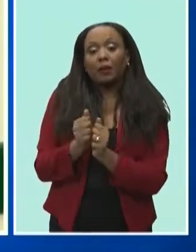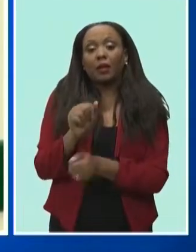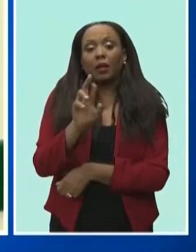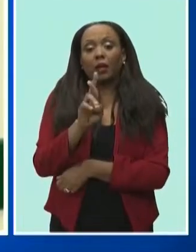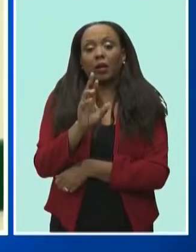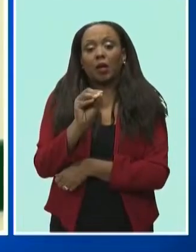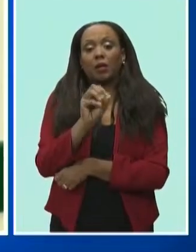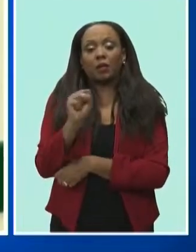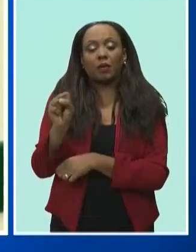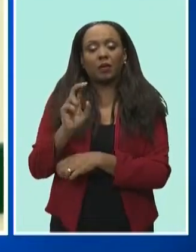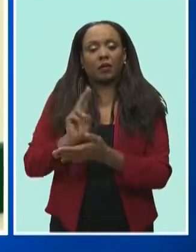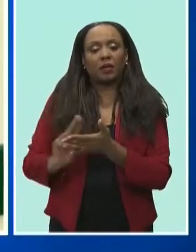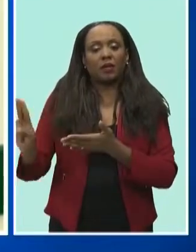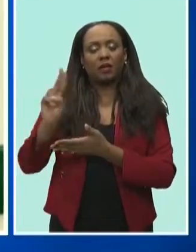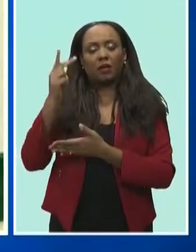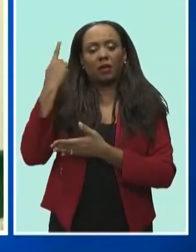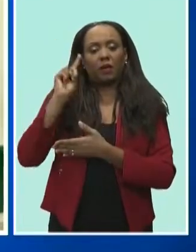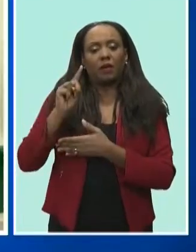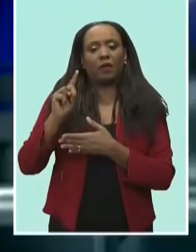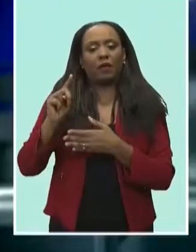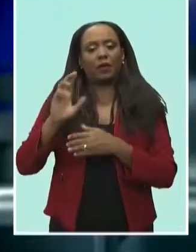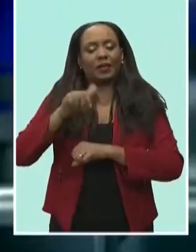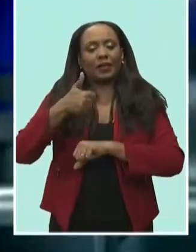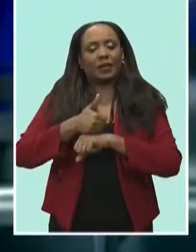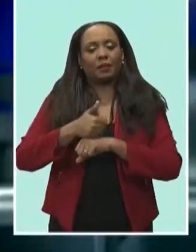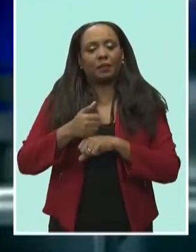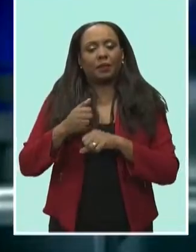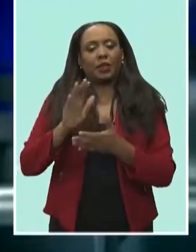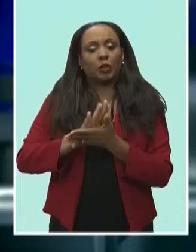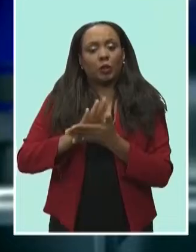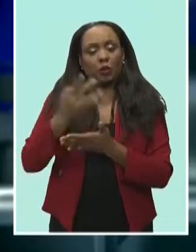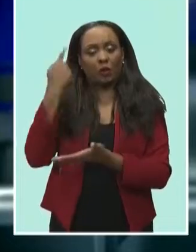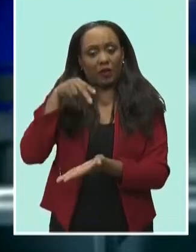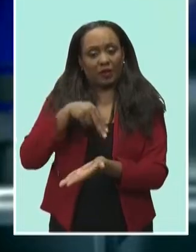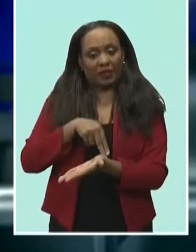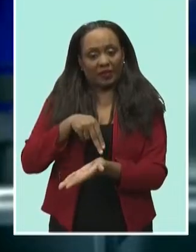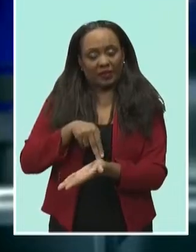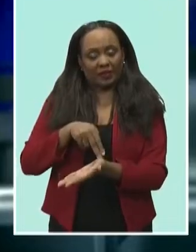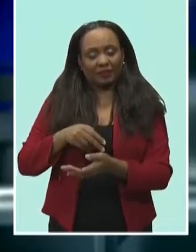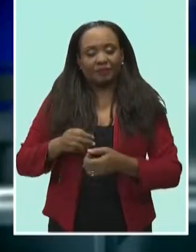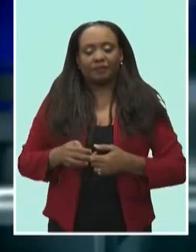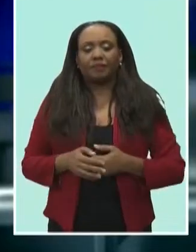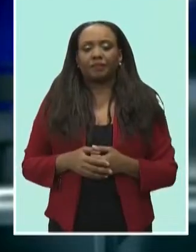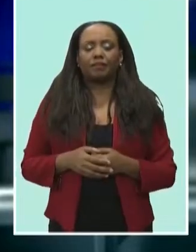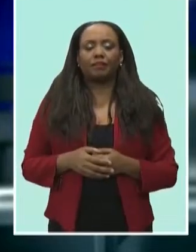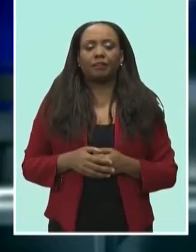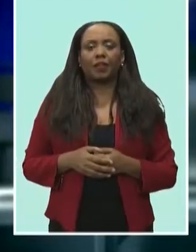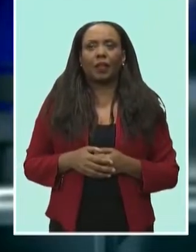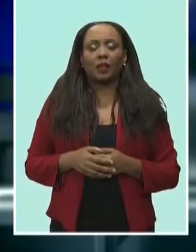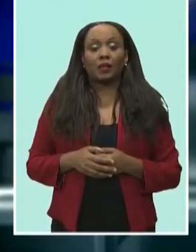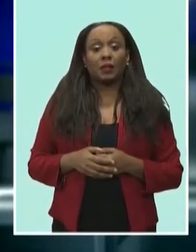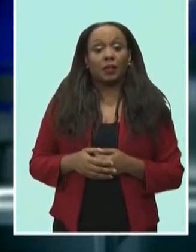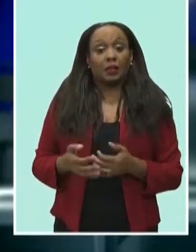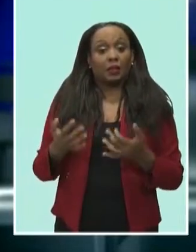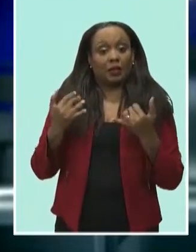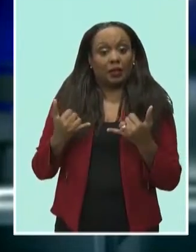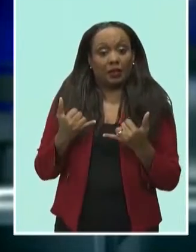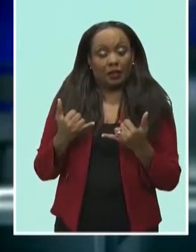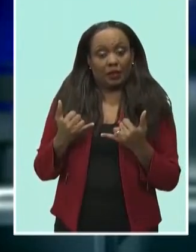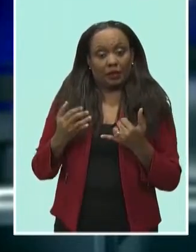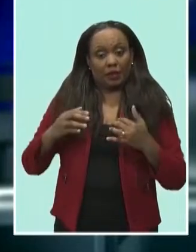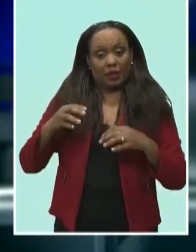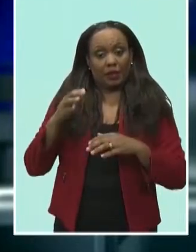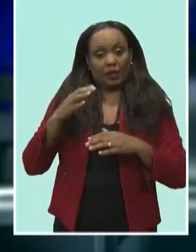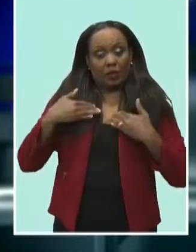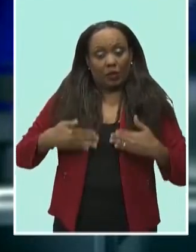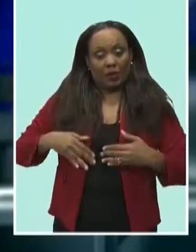to establish a school of nursing. Now, Lisa, during that event at the Garrison Savannah, PAHO WHO representative